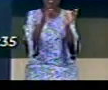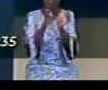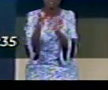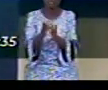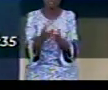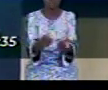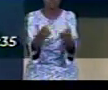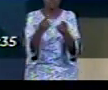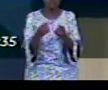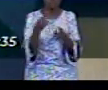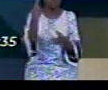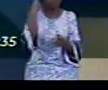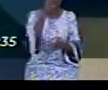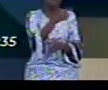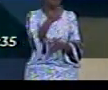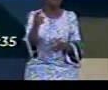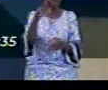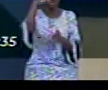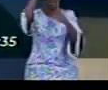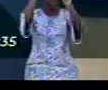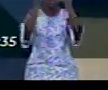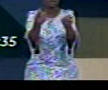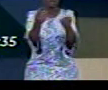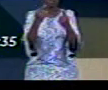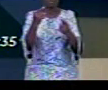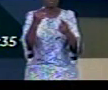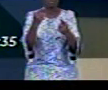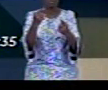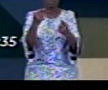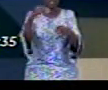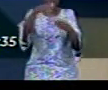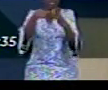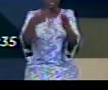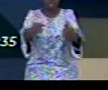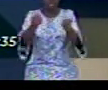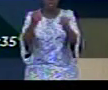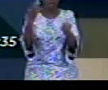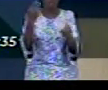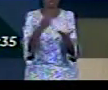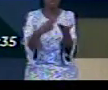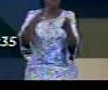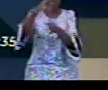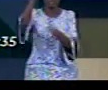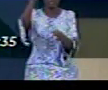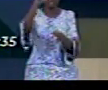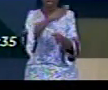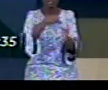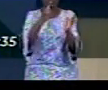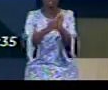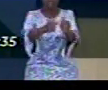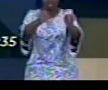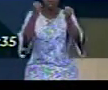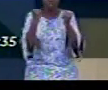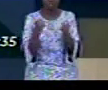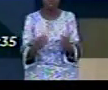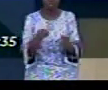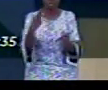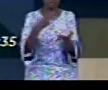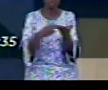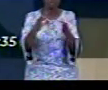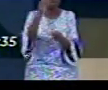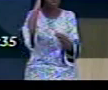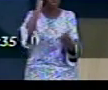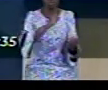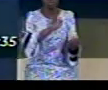he comes in the power of the Holy Ghost. And that power of the Holy Ghost will destroy every work of